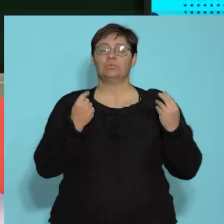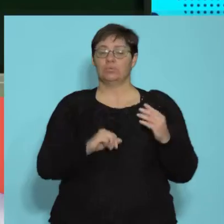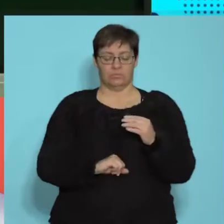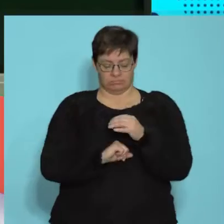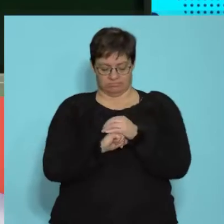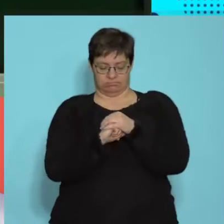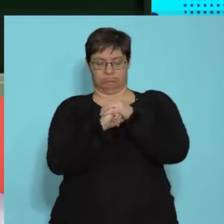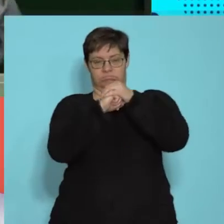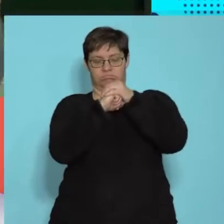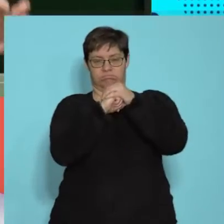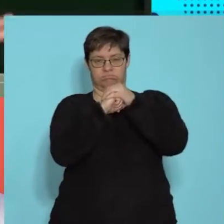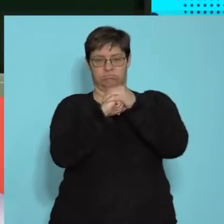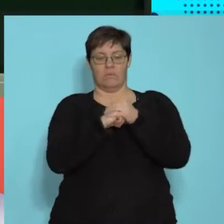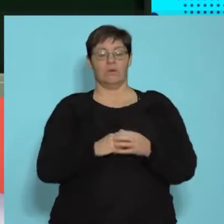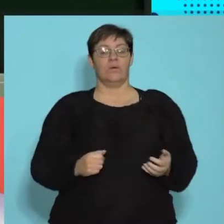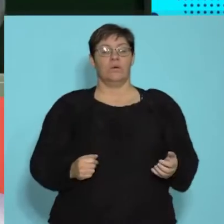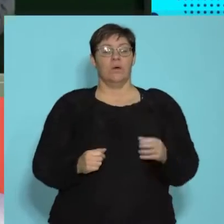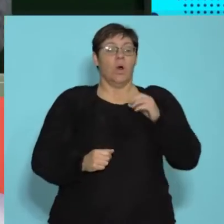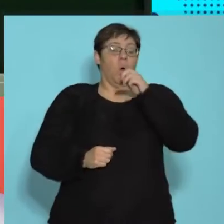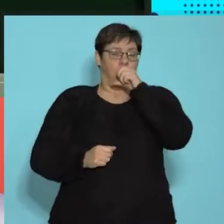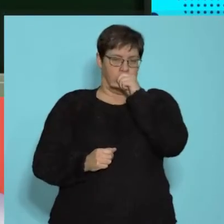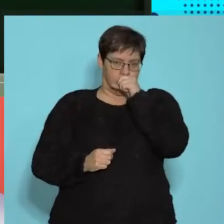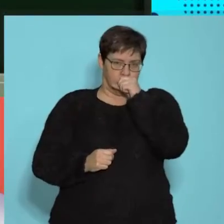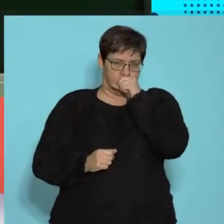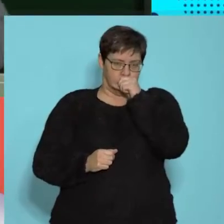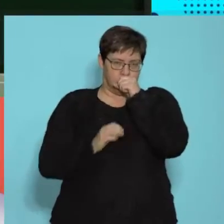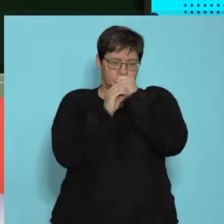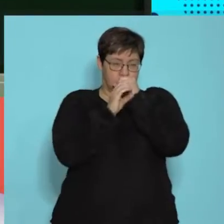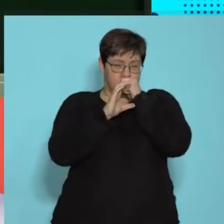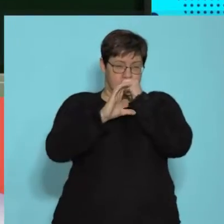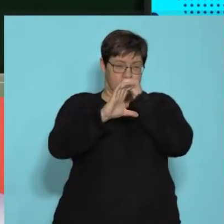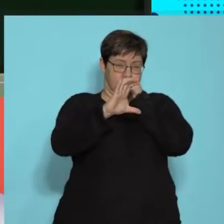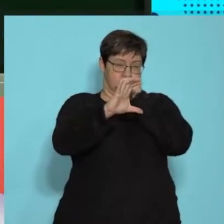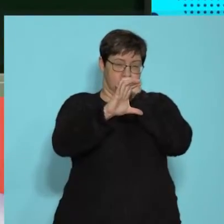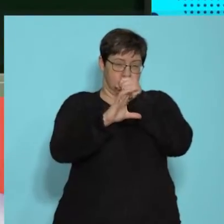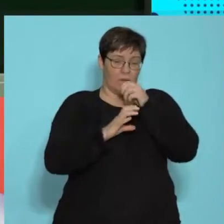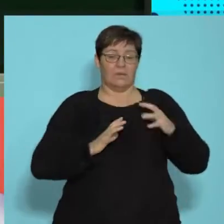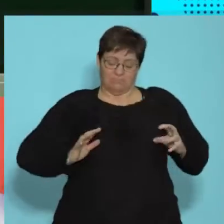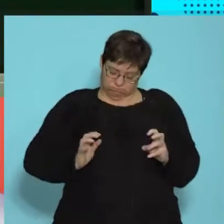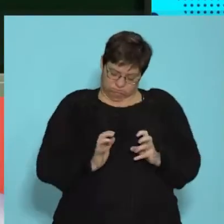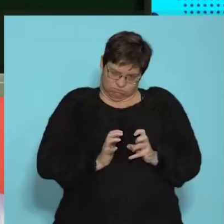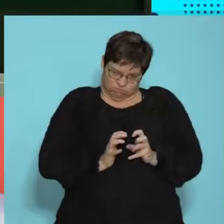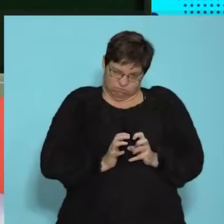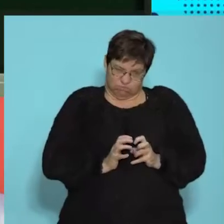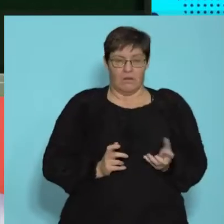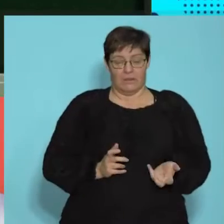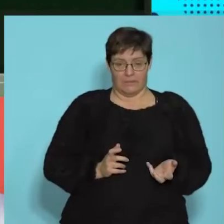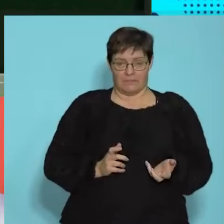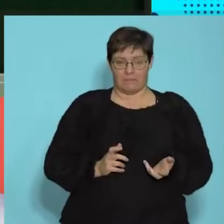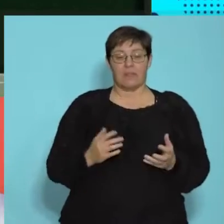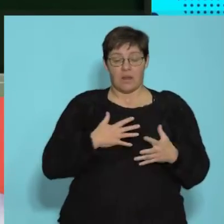what do? What do you do when you blow up a balloon and you want to get all the air out? I squish